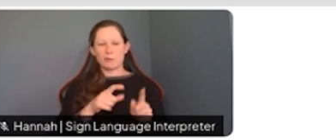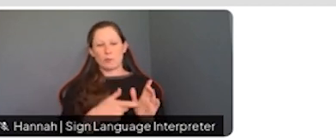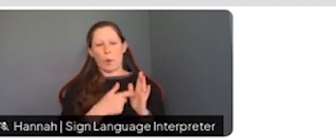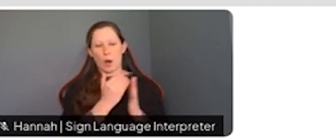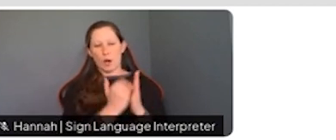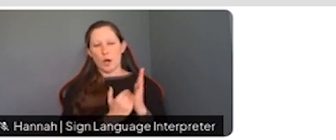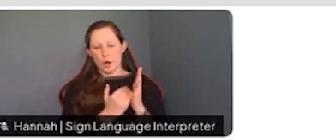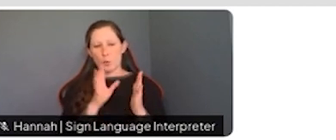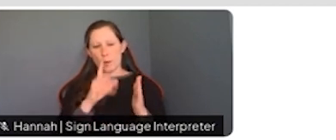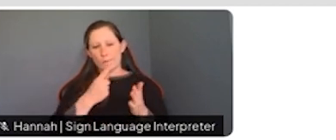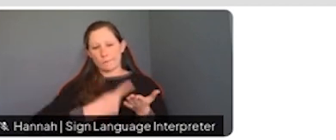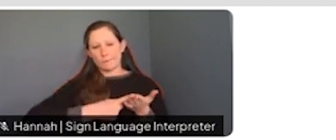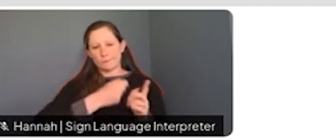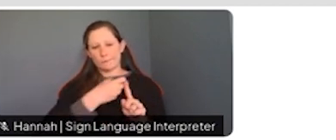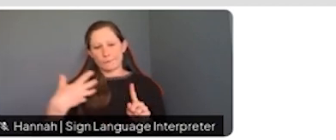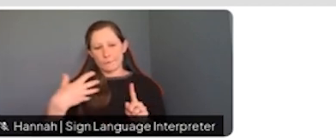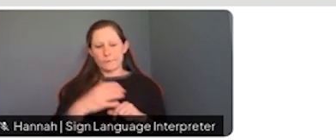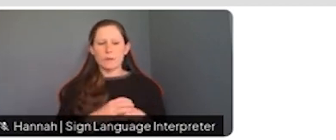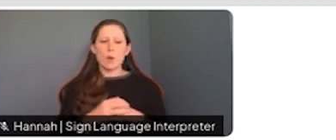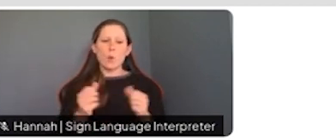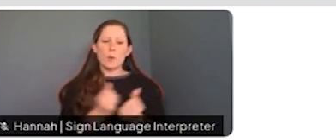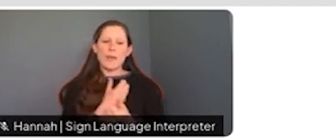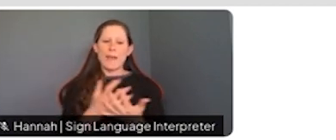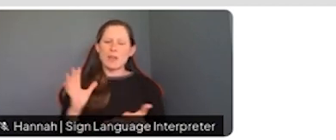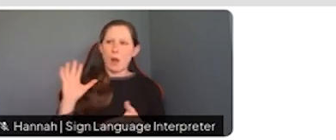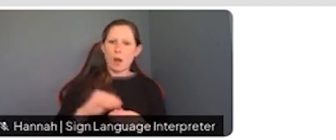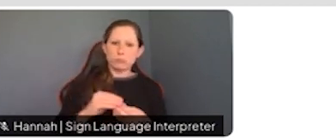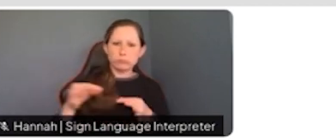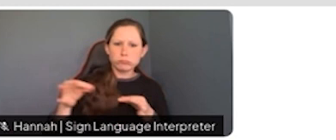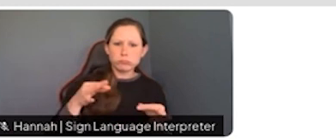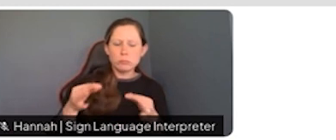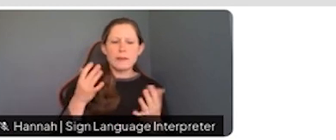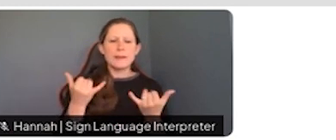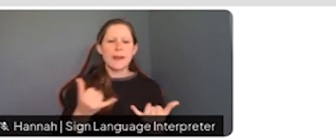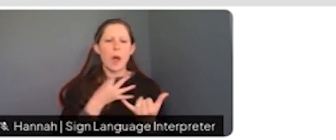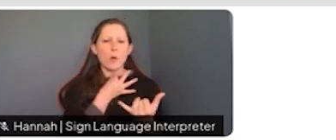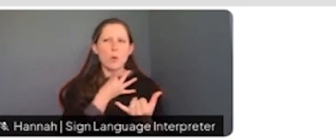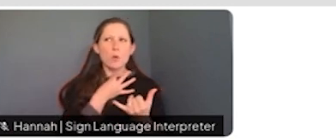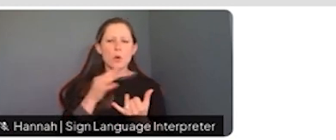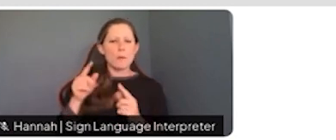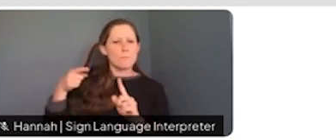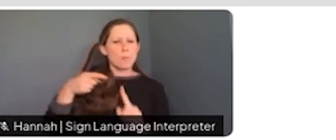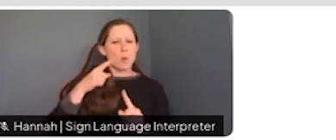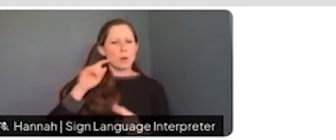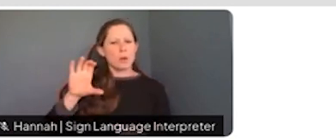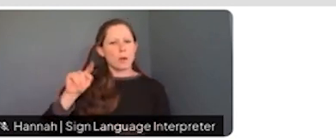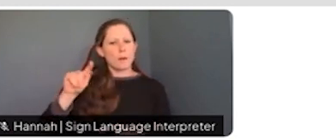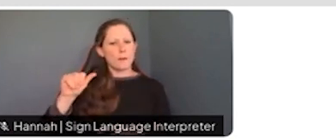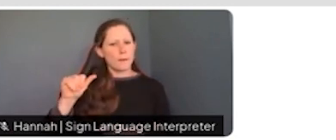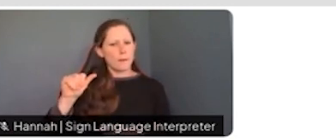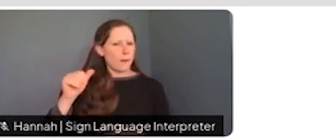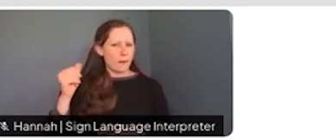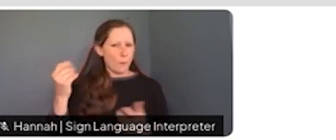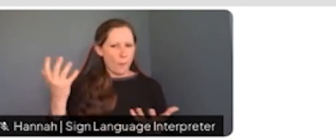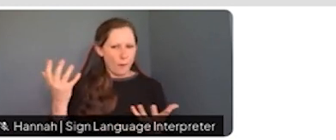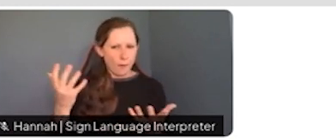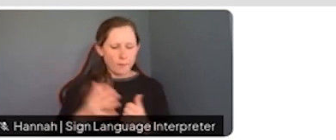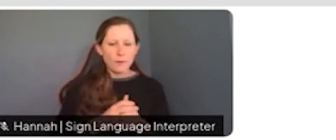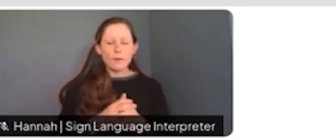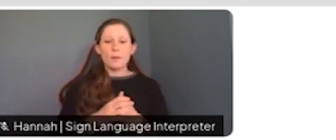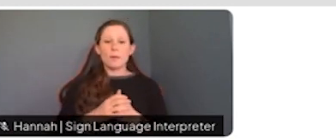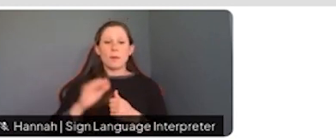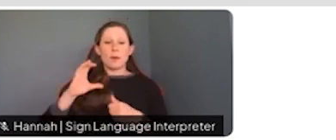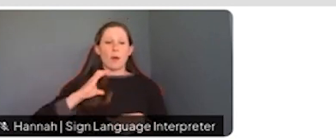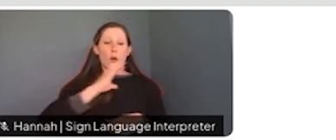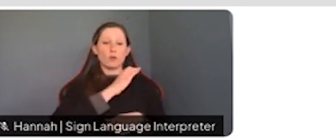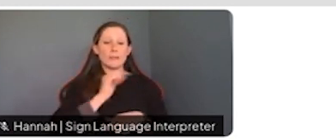And with all that being said, you're probably wondering, what's the point of the Corporate Transparency Act? Why did Congress, make this